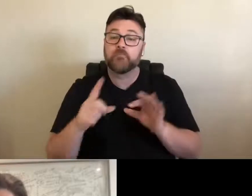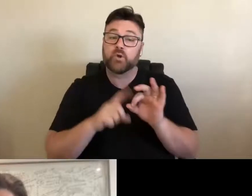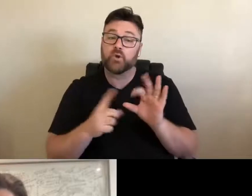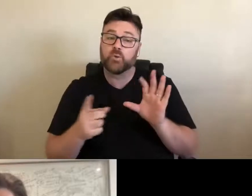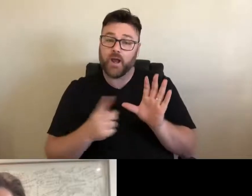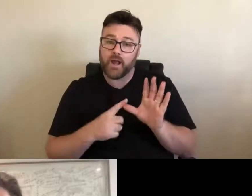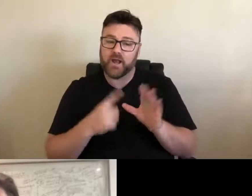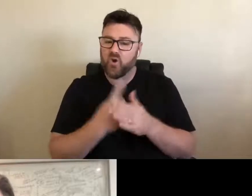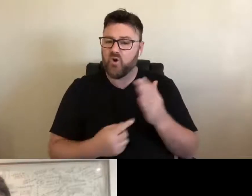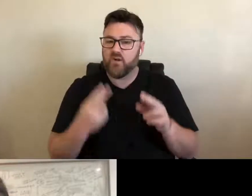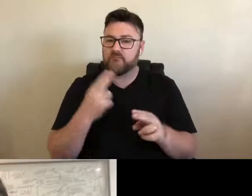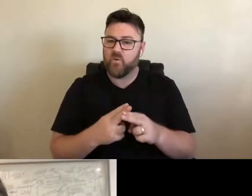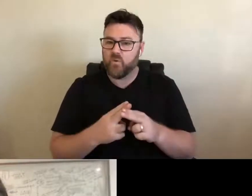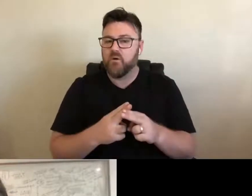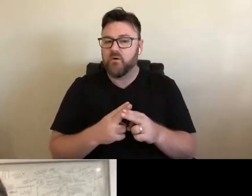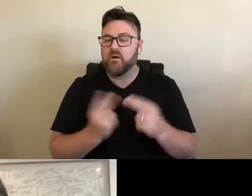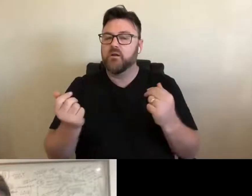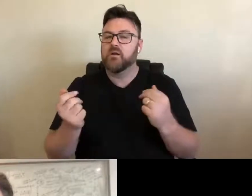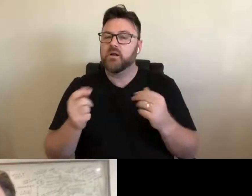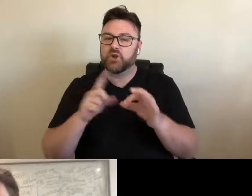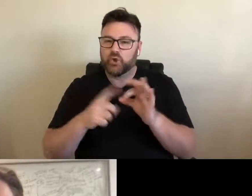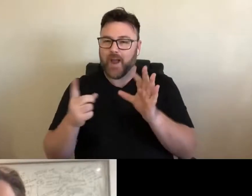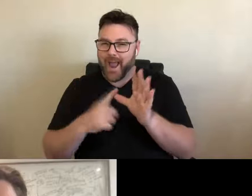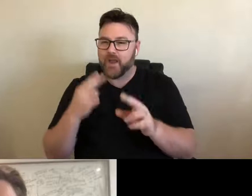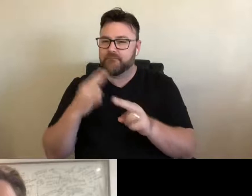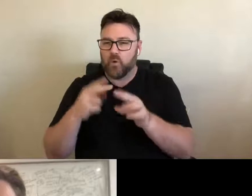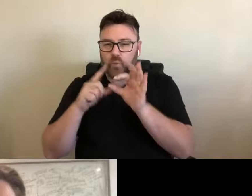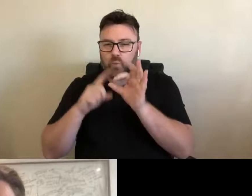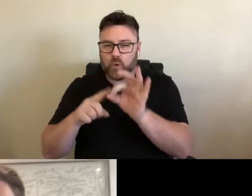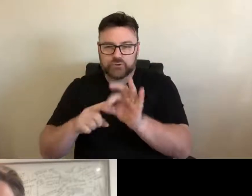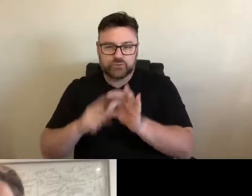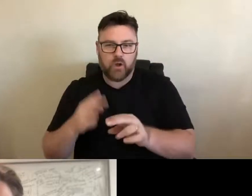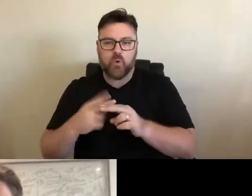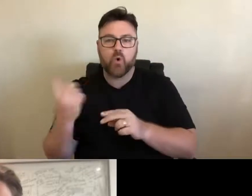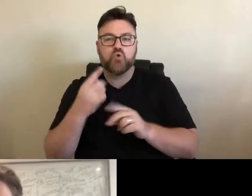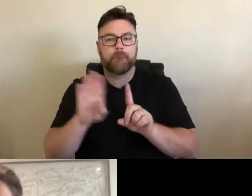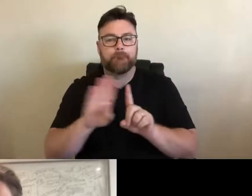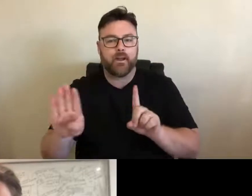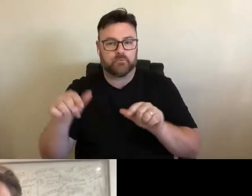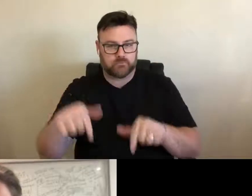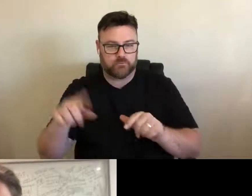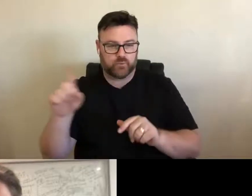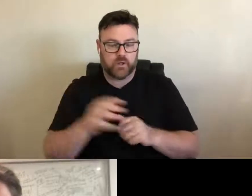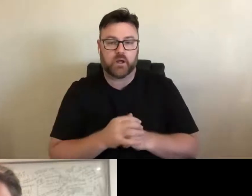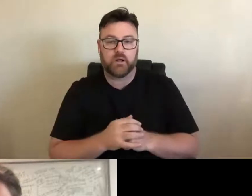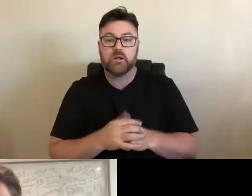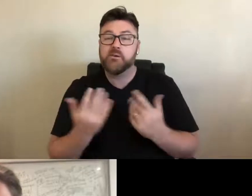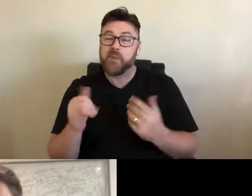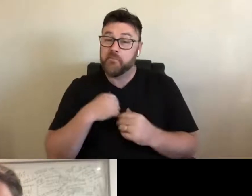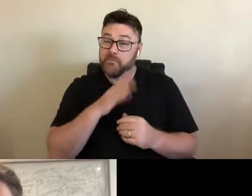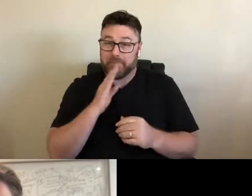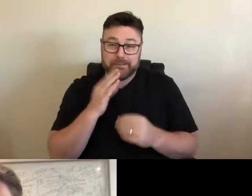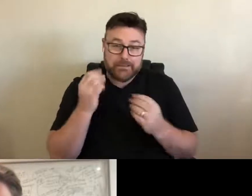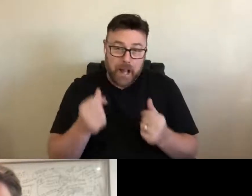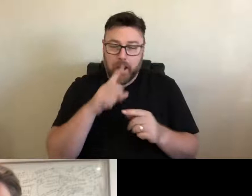the panelists. So I'll moderate those questions and we'll have those at the end of the session. There might not be time to get through all of them, but please do put your questions in